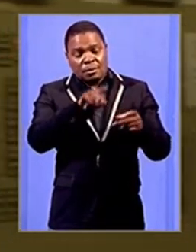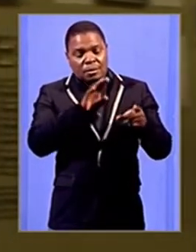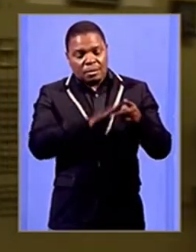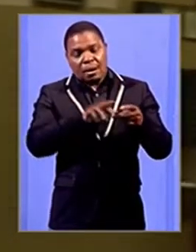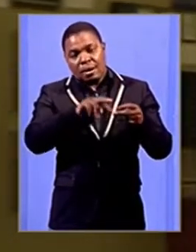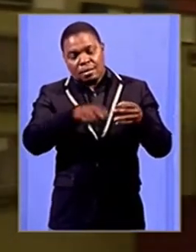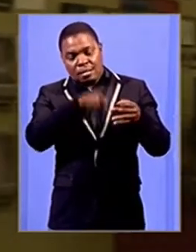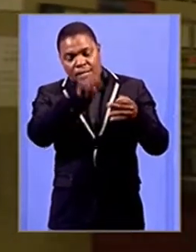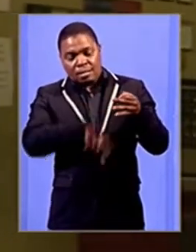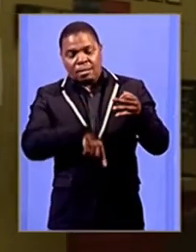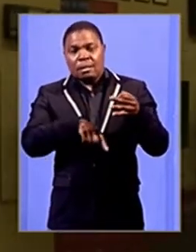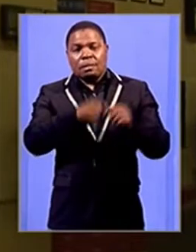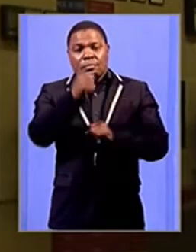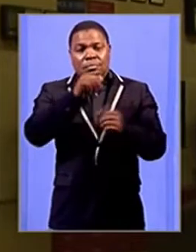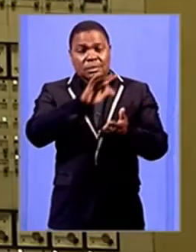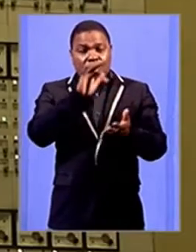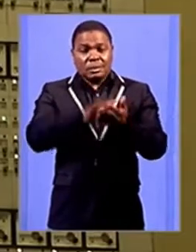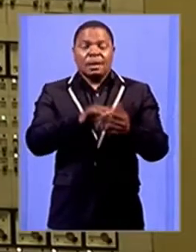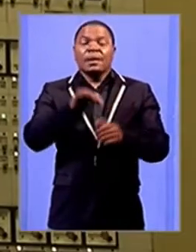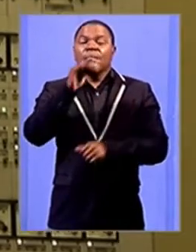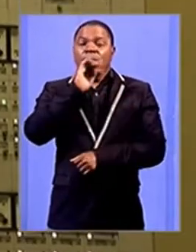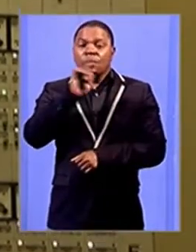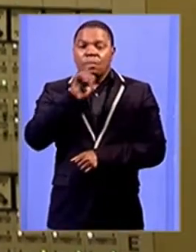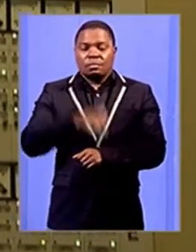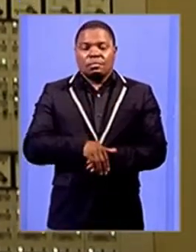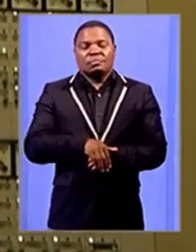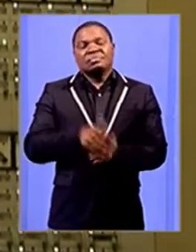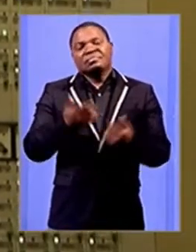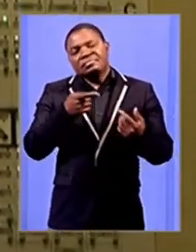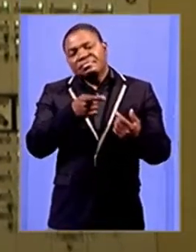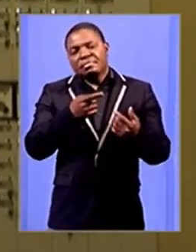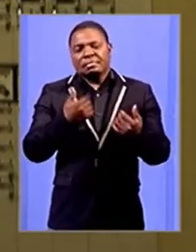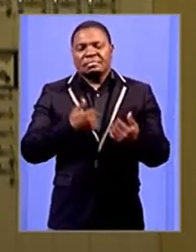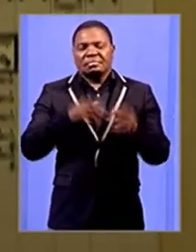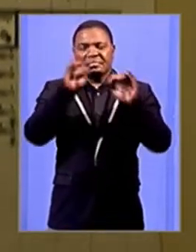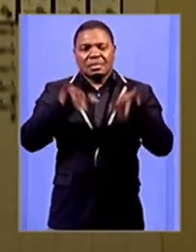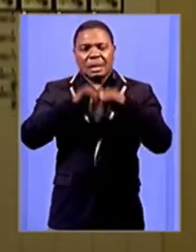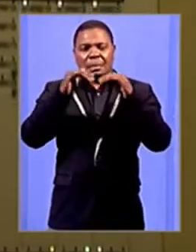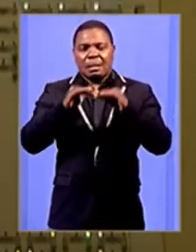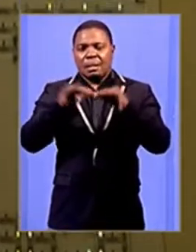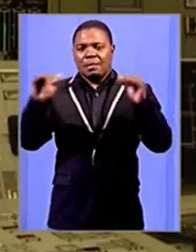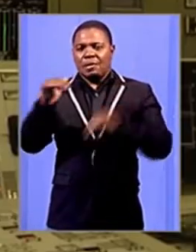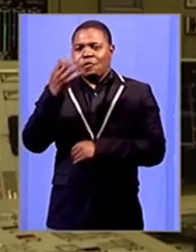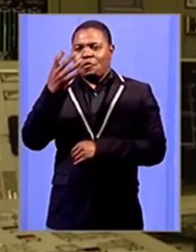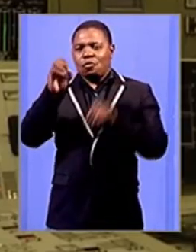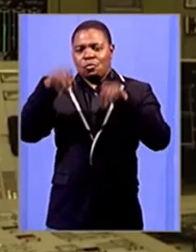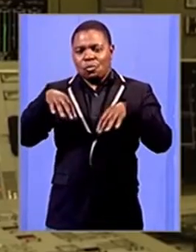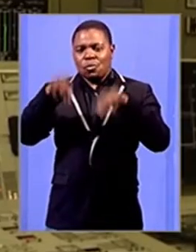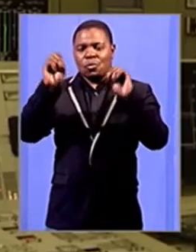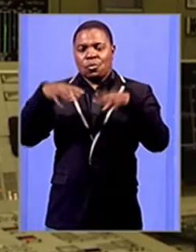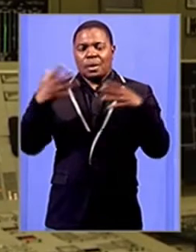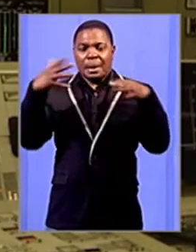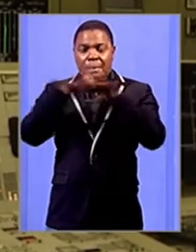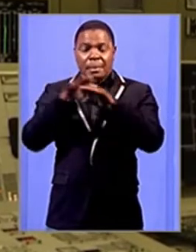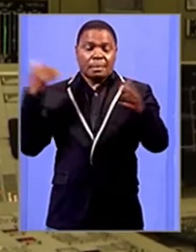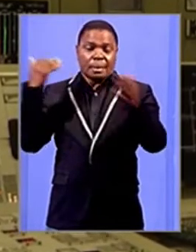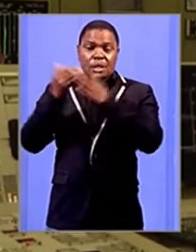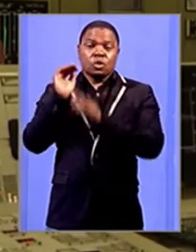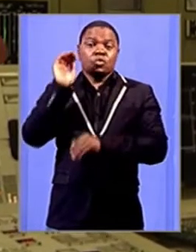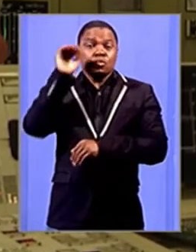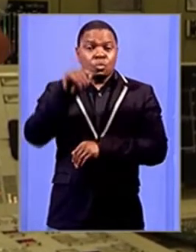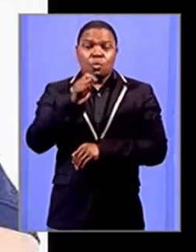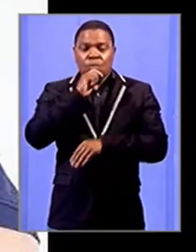Kendal le Matimba di bakile hore Eskom e kenye tshebetsong mokgahlelo wa bone wa ho kgaolwa kgafetsa ha phepelo ya motlakase ho fihlela ho sane hoseng